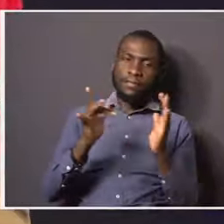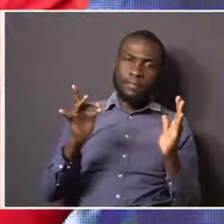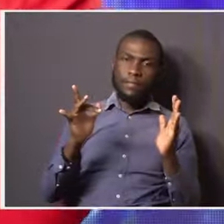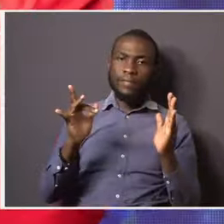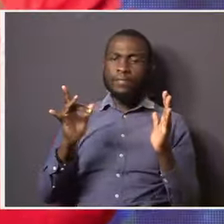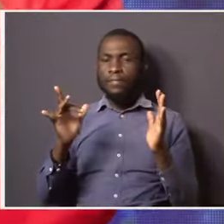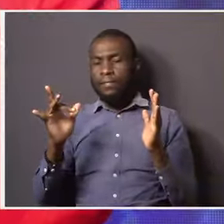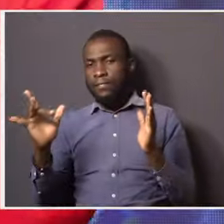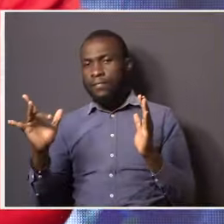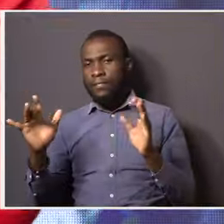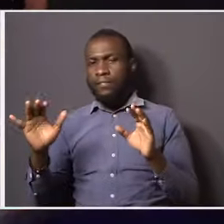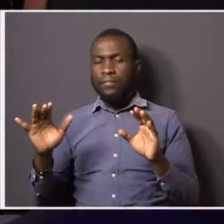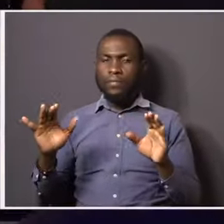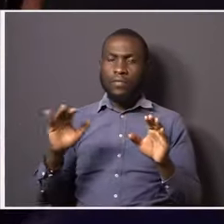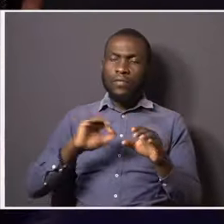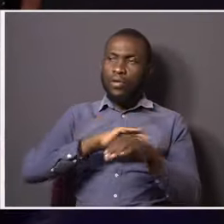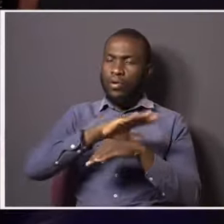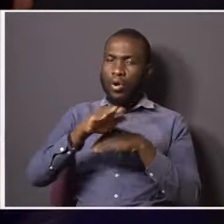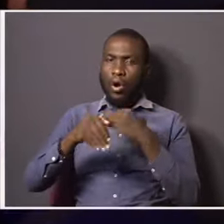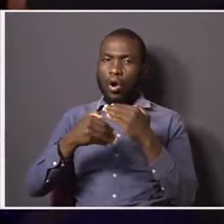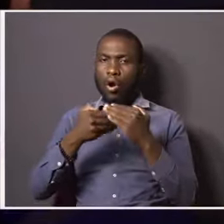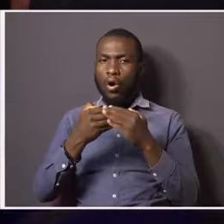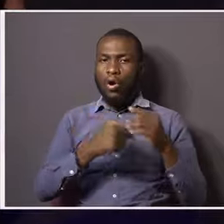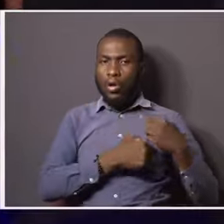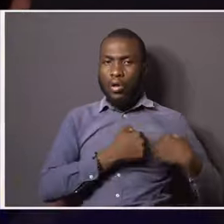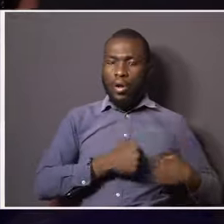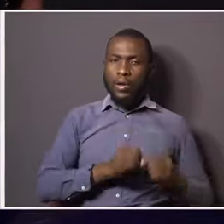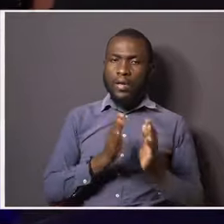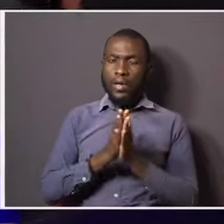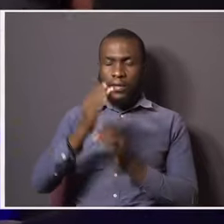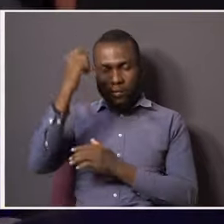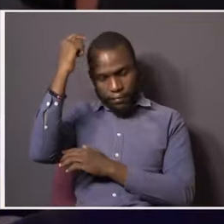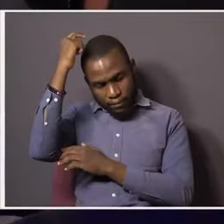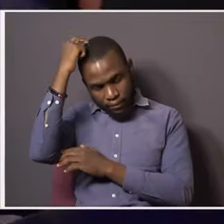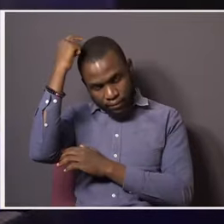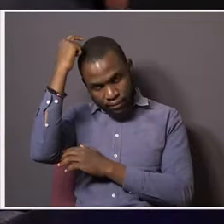over every heart and every mind.